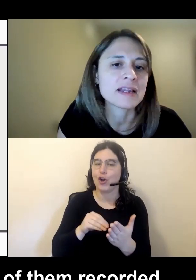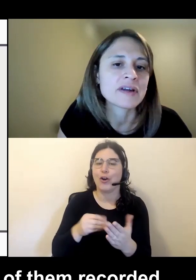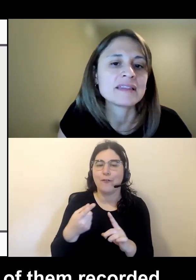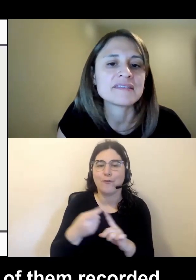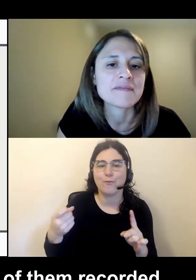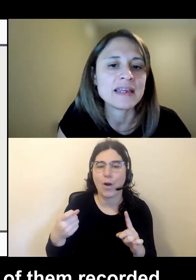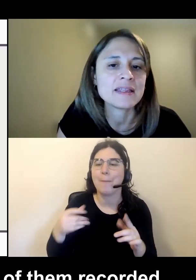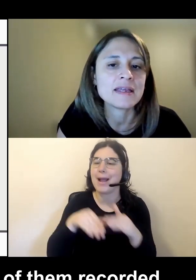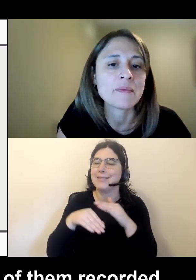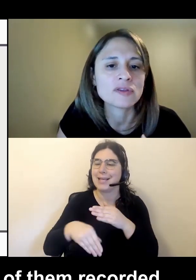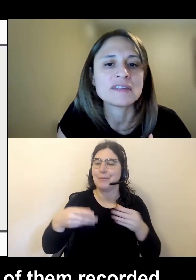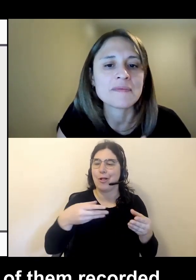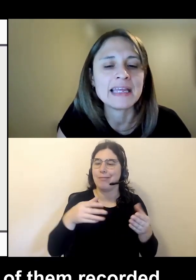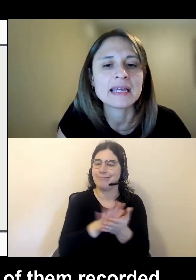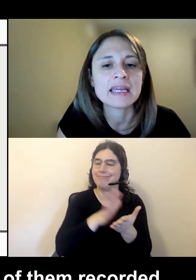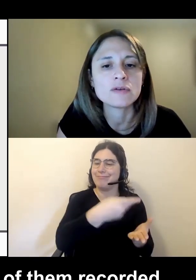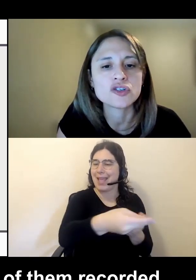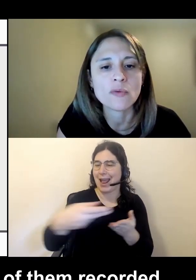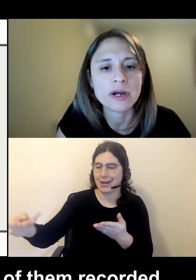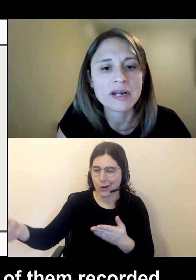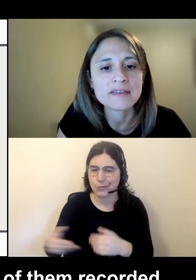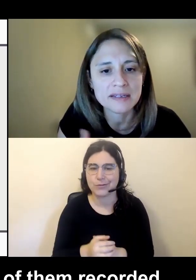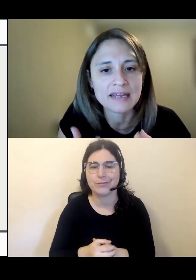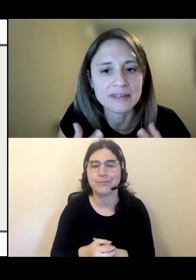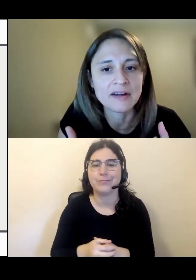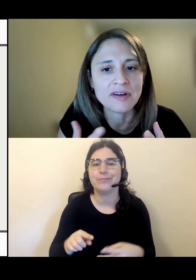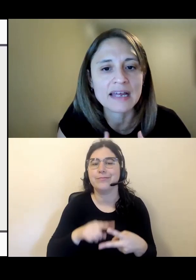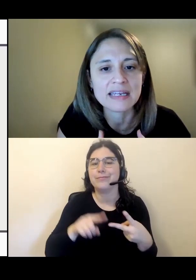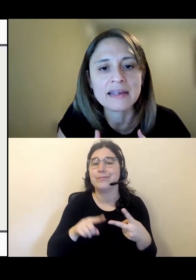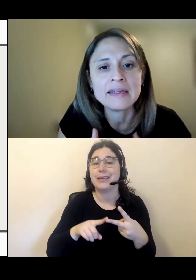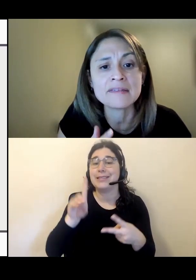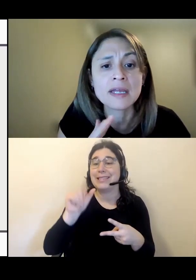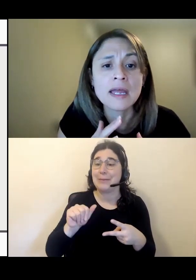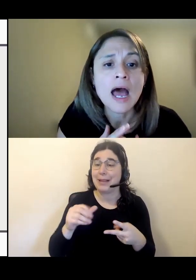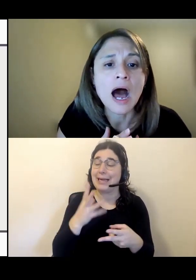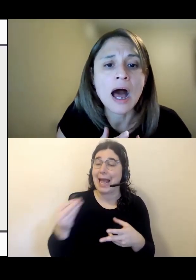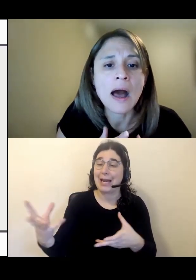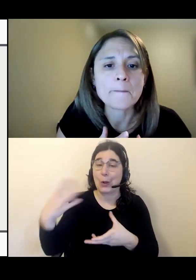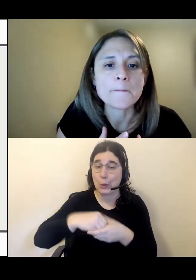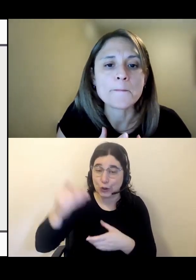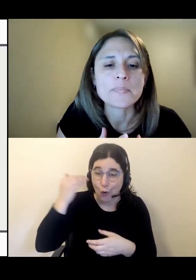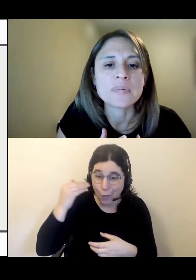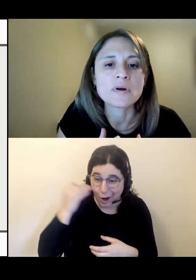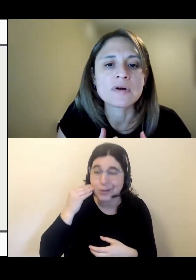reported learning disability, about disability and inclusion awareness, that learning has increased.